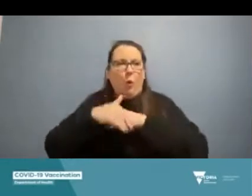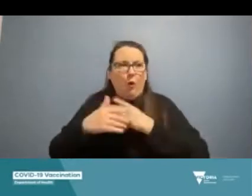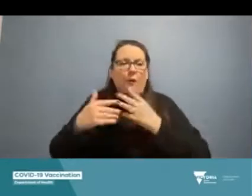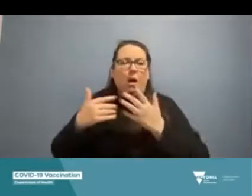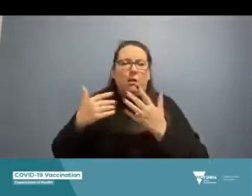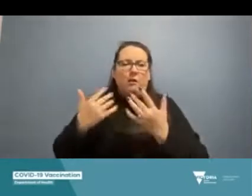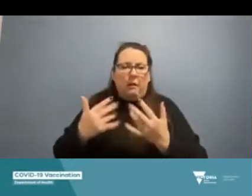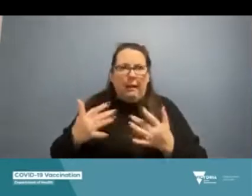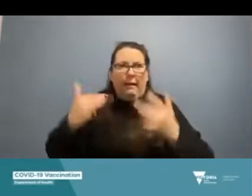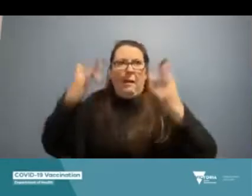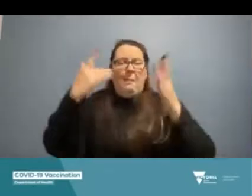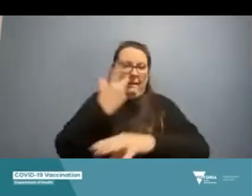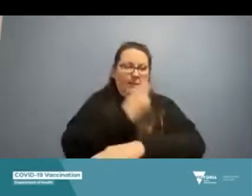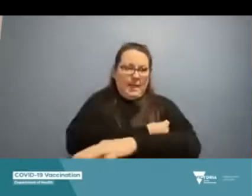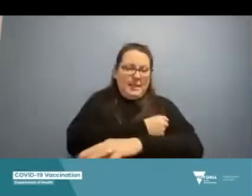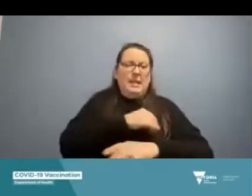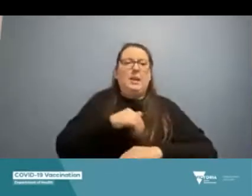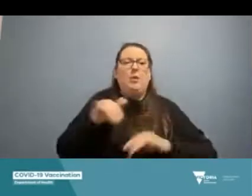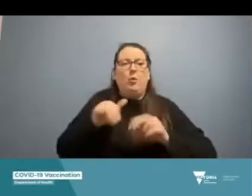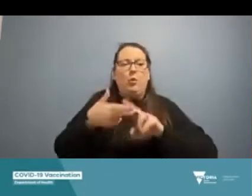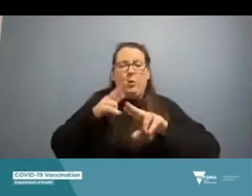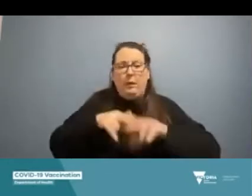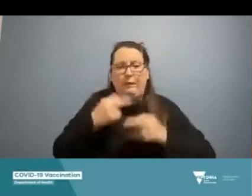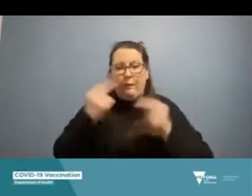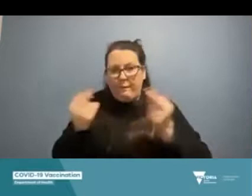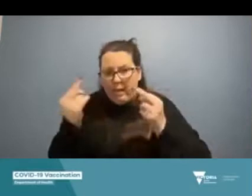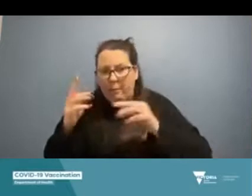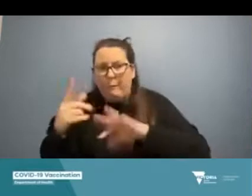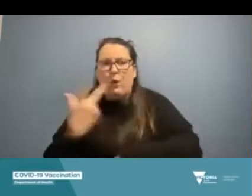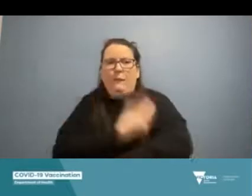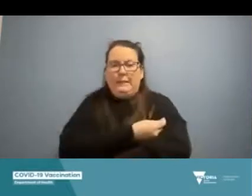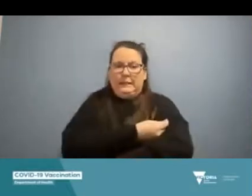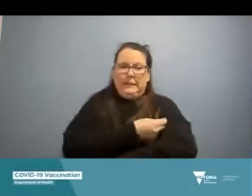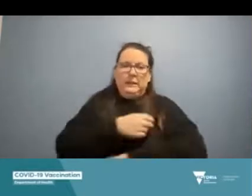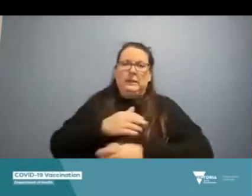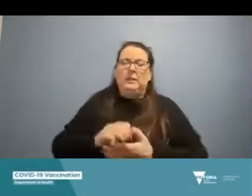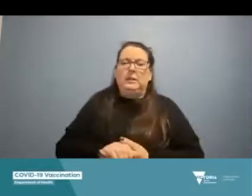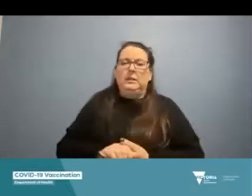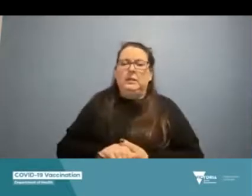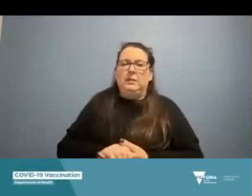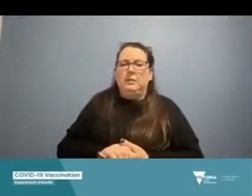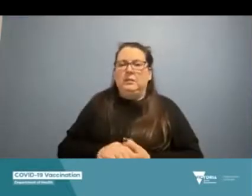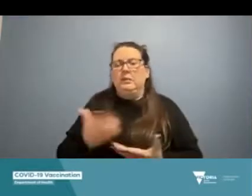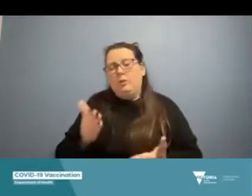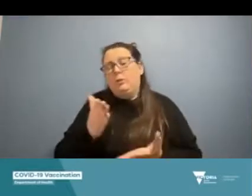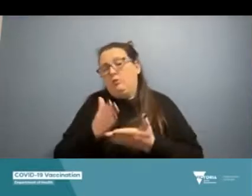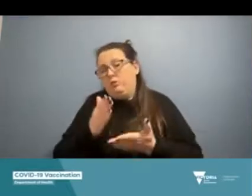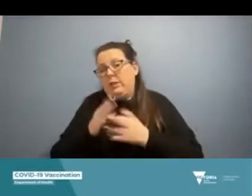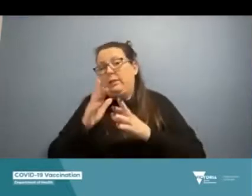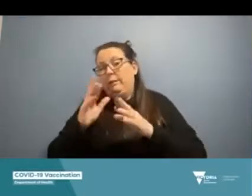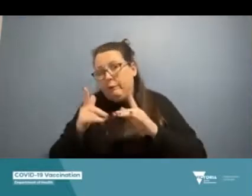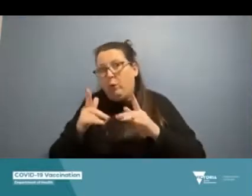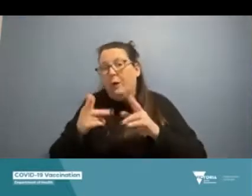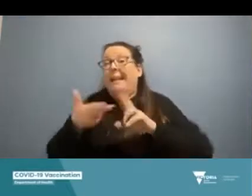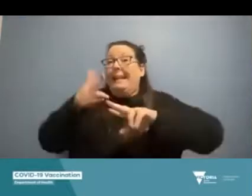the availability to get vaccinated? So it's about access to vaccines for eligible people.